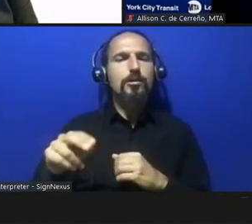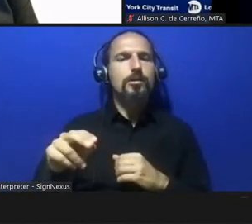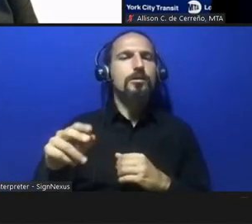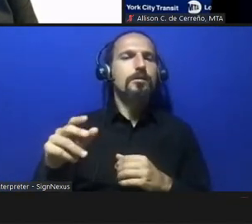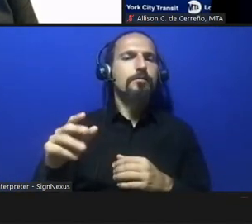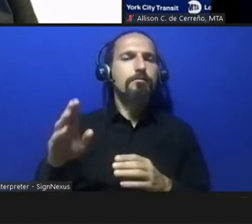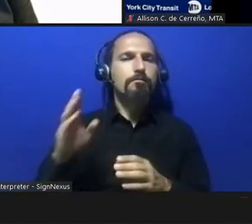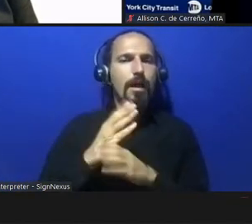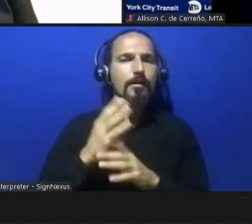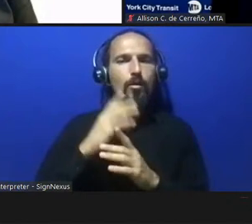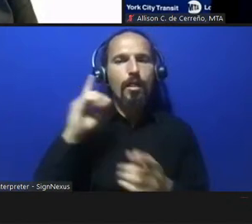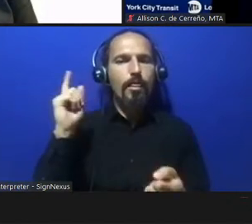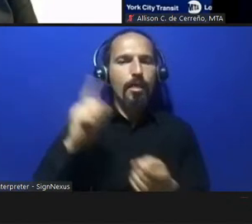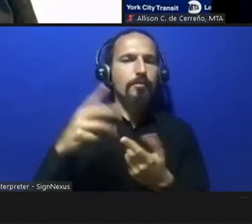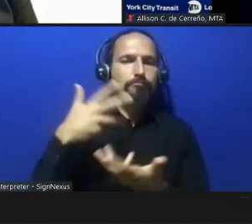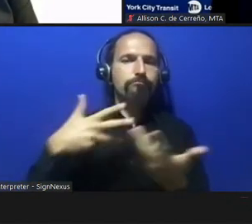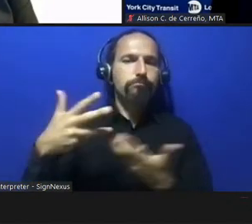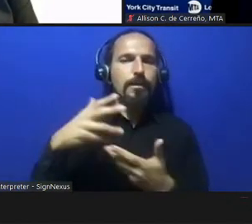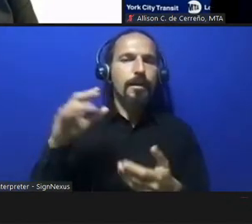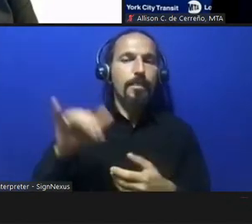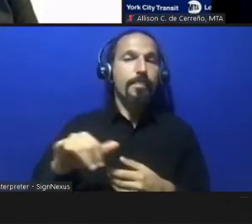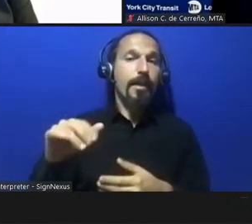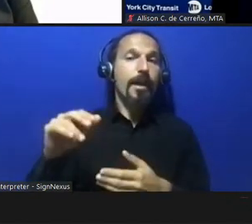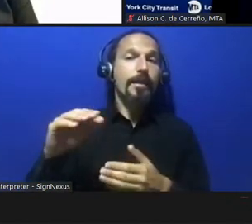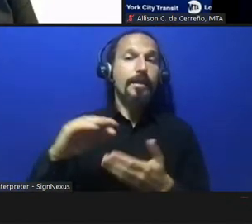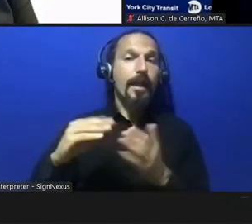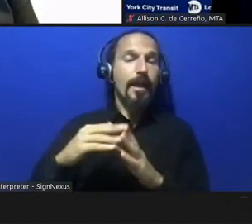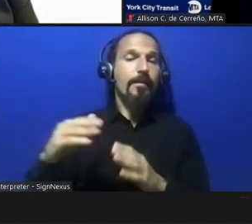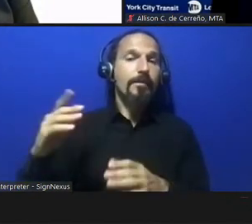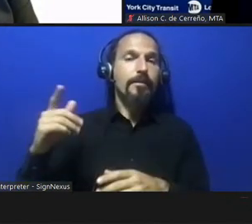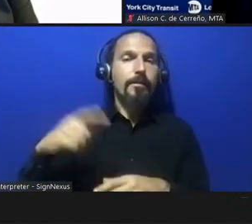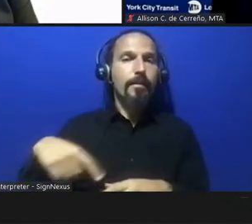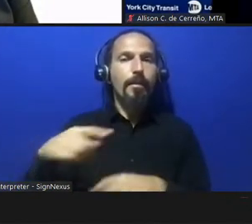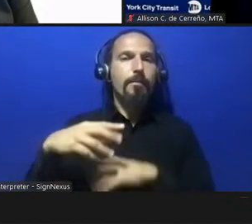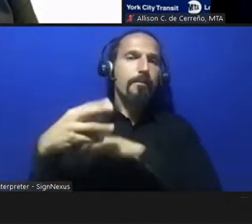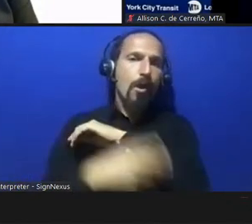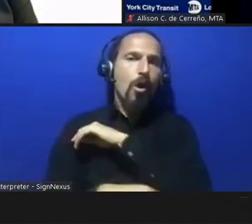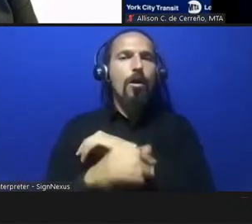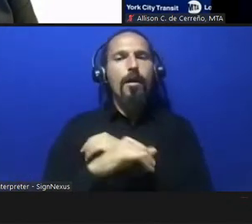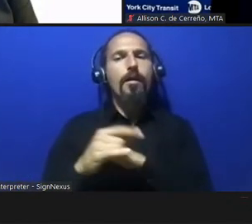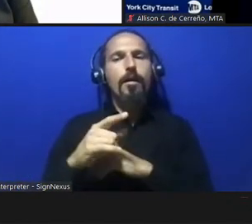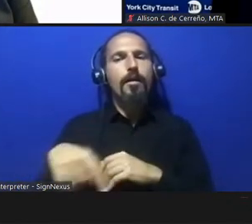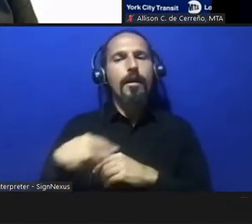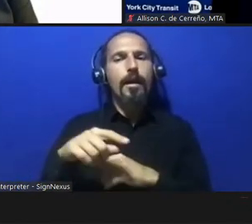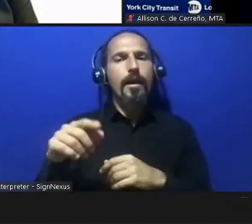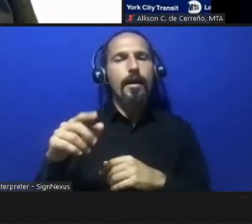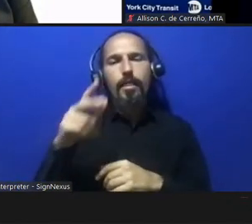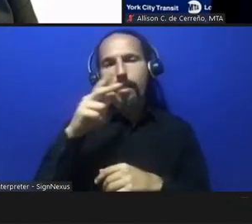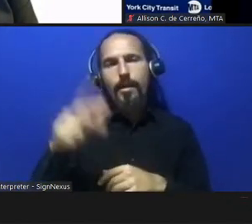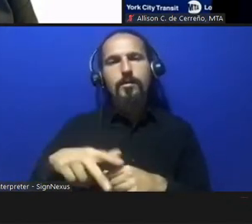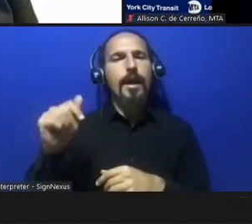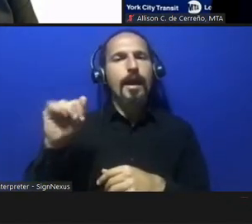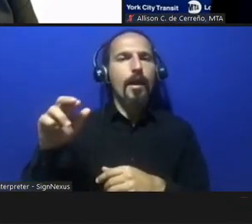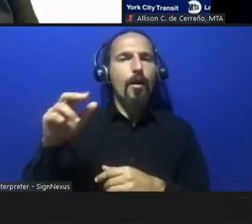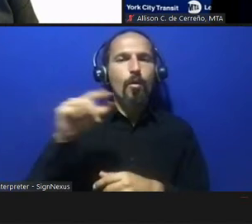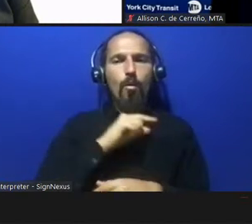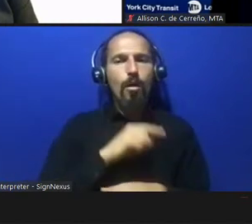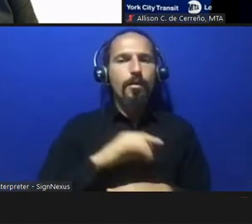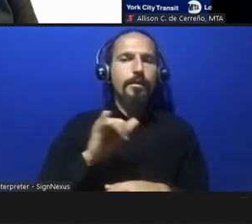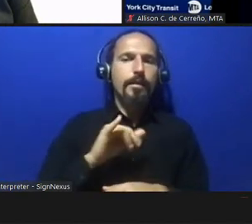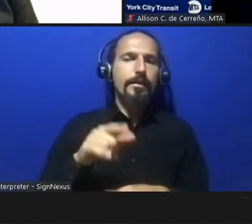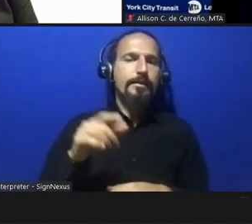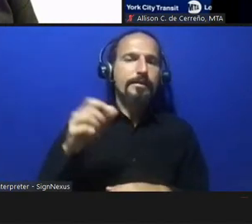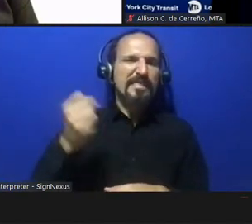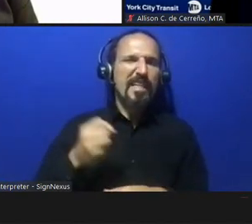emissions in neighborhoods traditionally underserved and those most affected by poor air quality and climate change such as the south